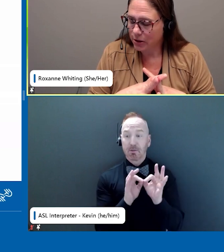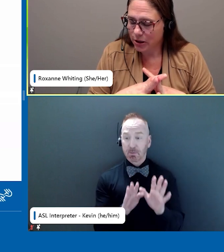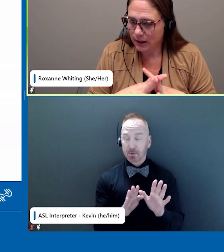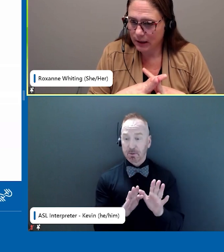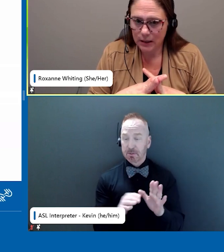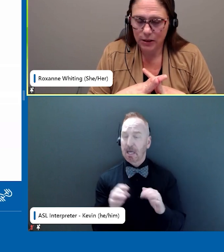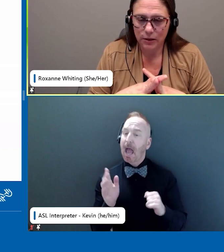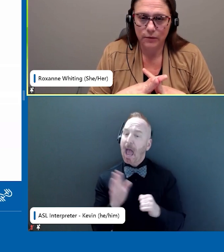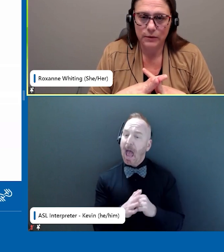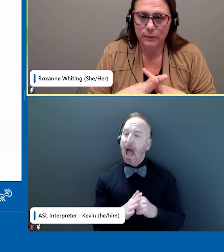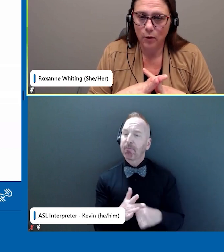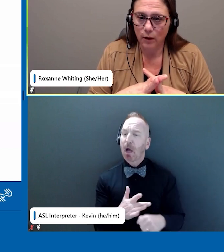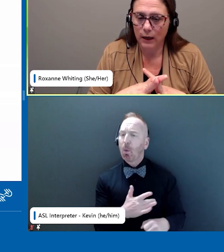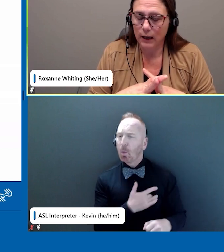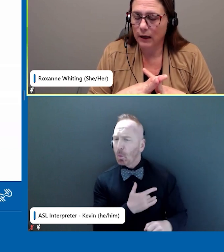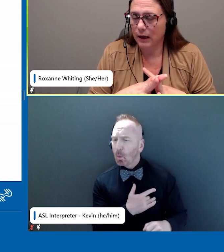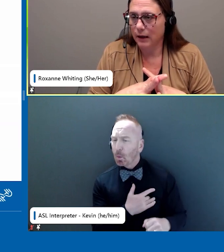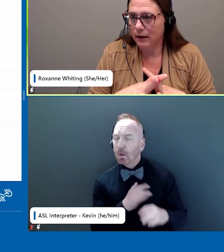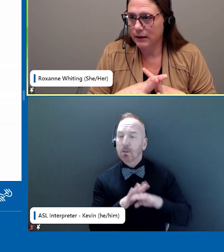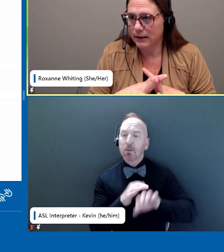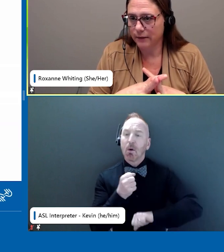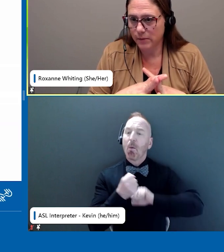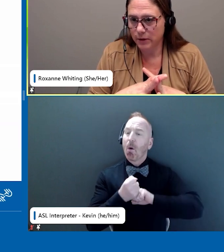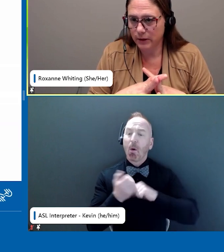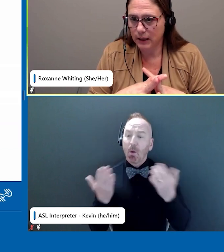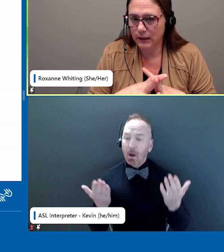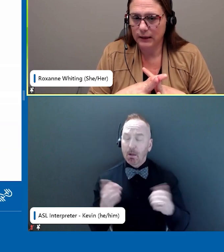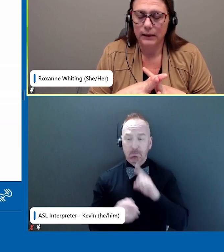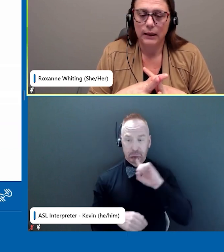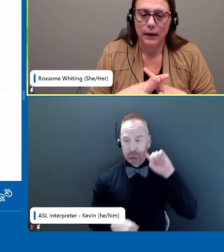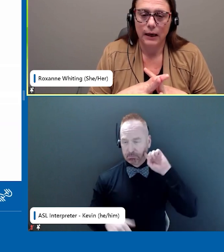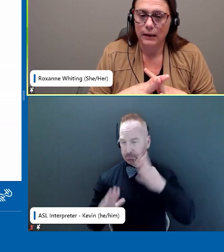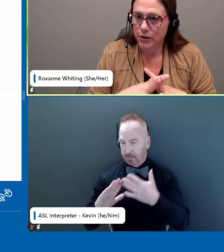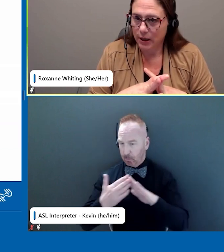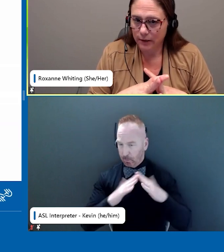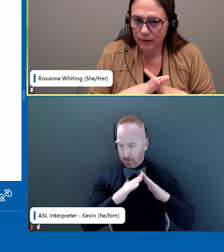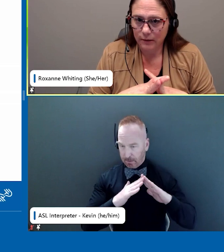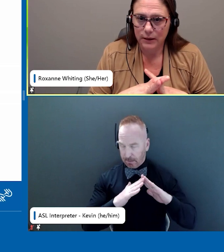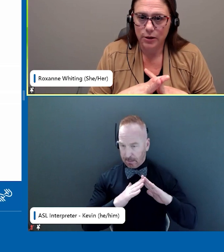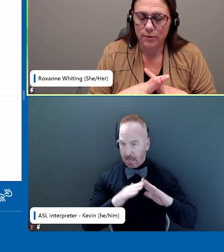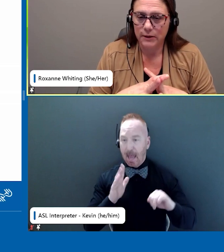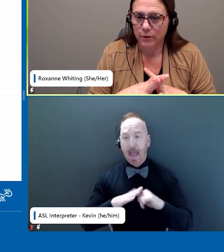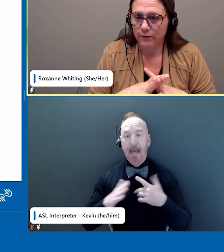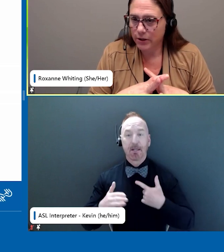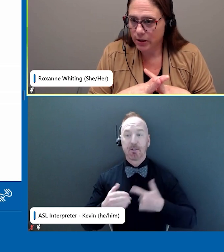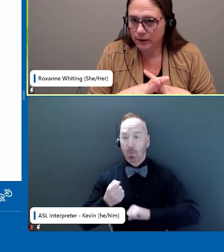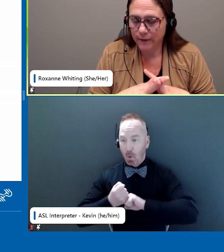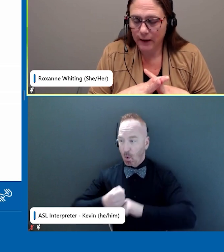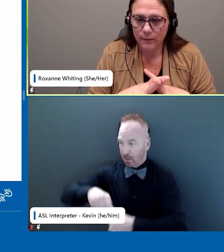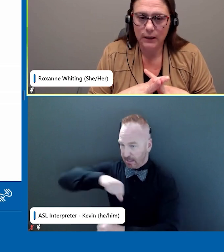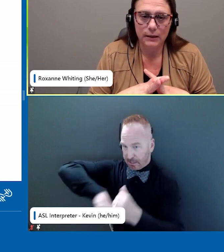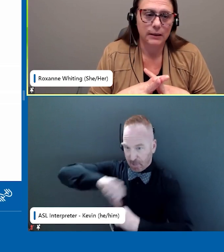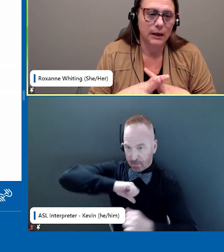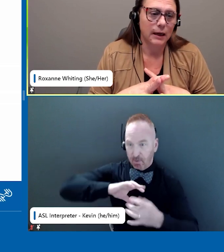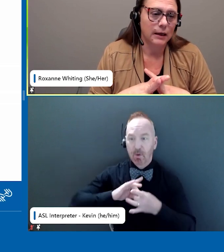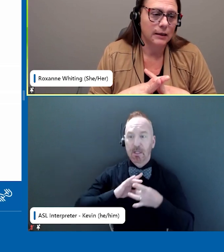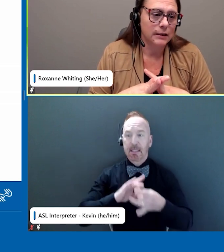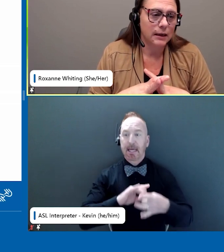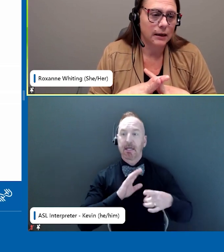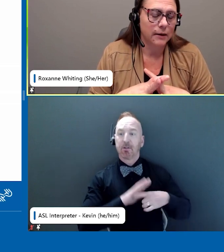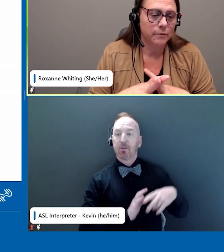deep passion to supporting the deaf community and each other in terms of professional development